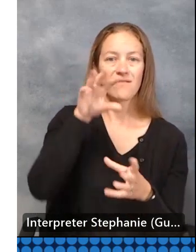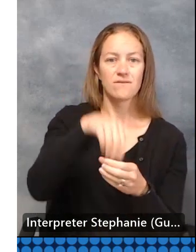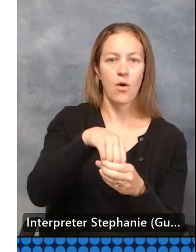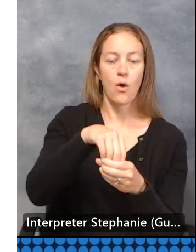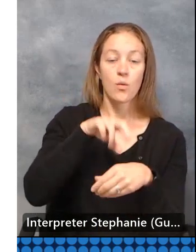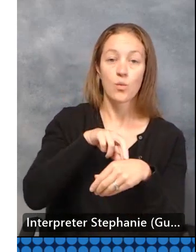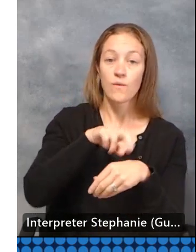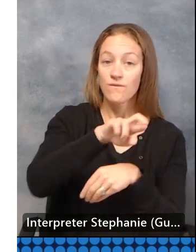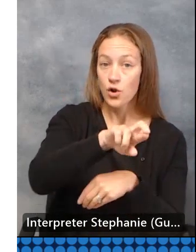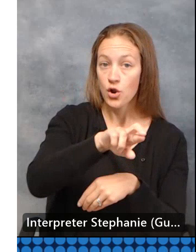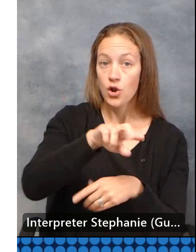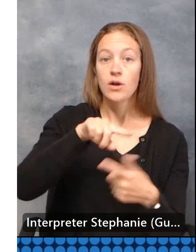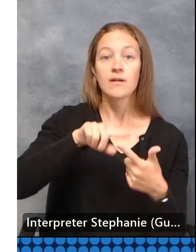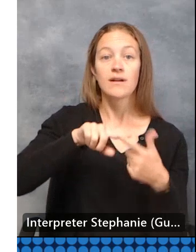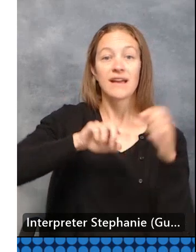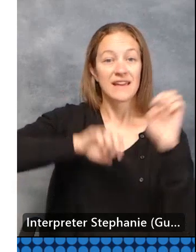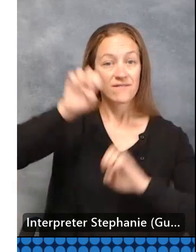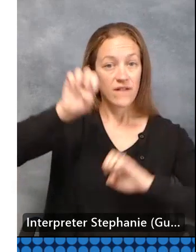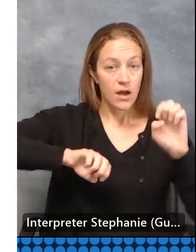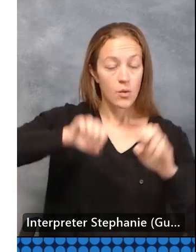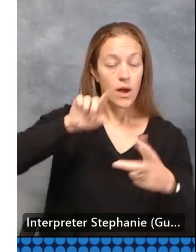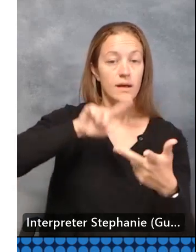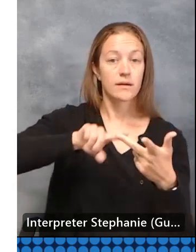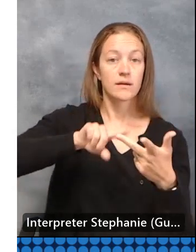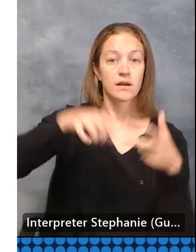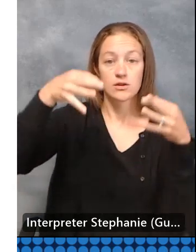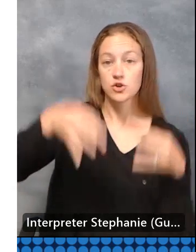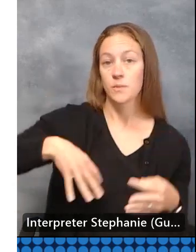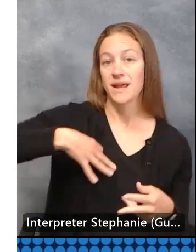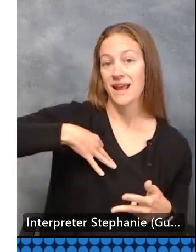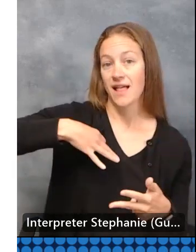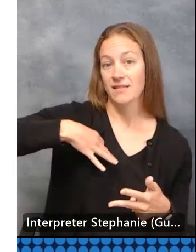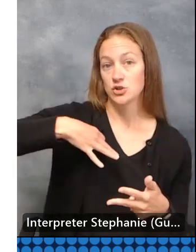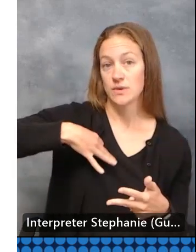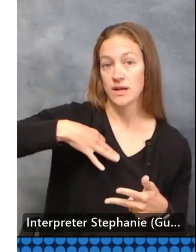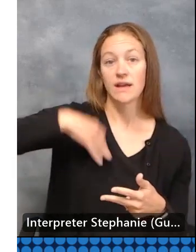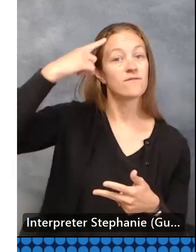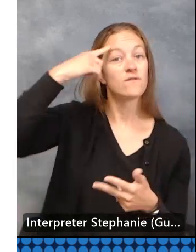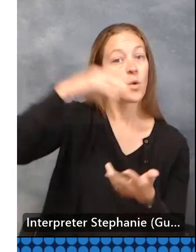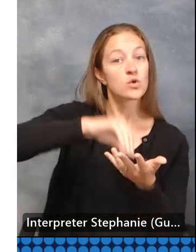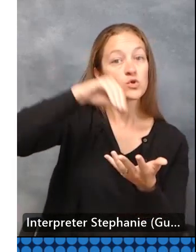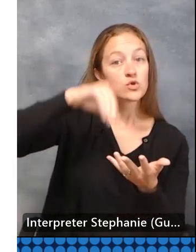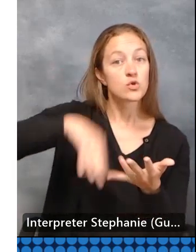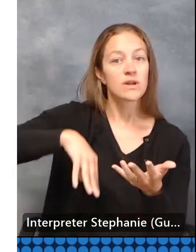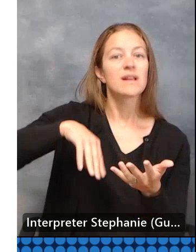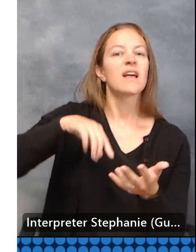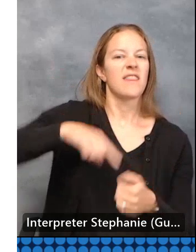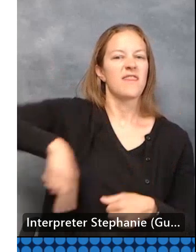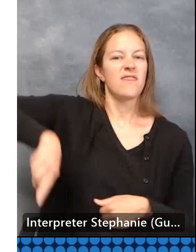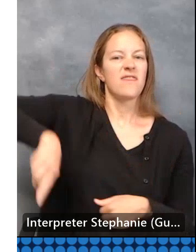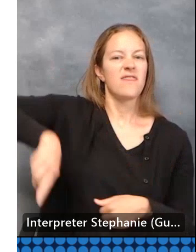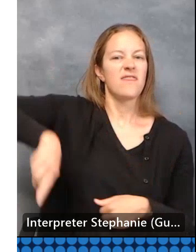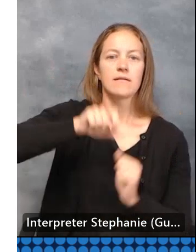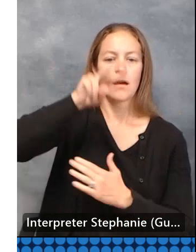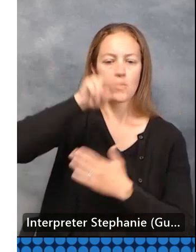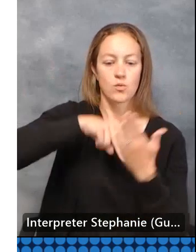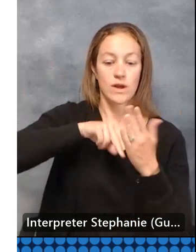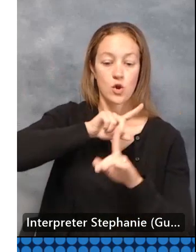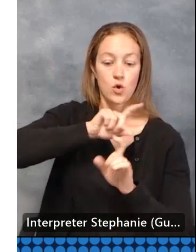referring, evaluating, and/or determining eligibility for a student may review questions